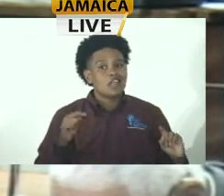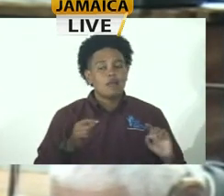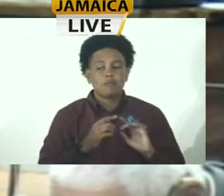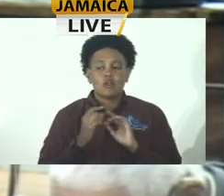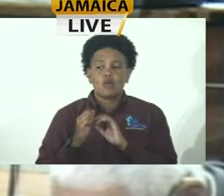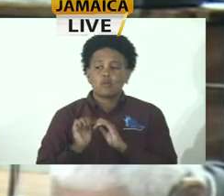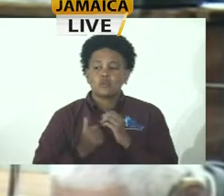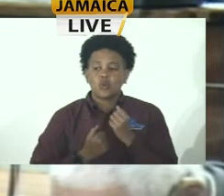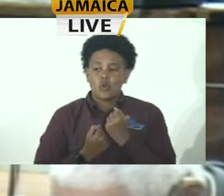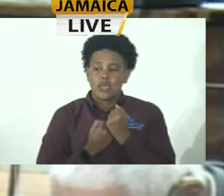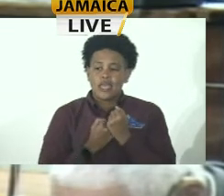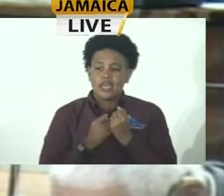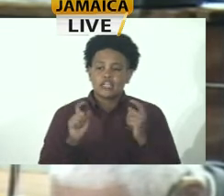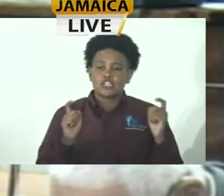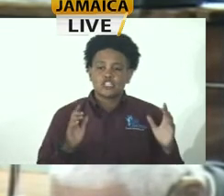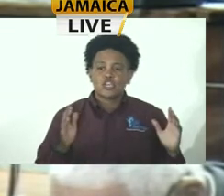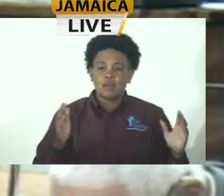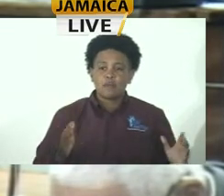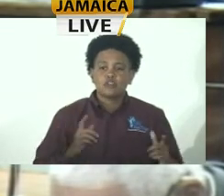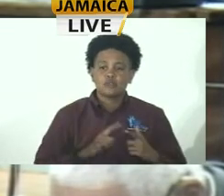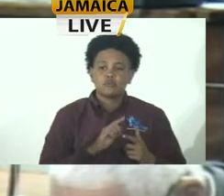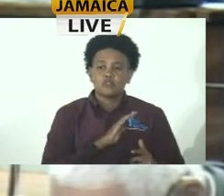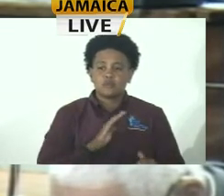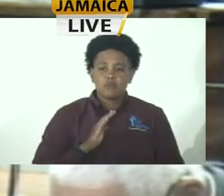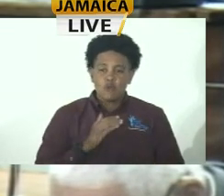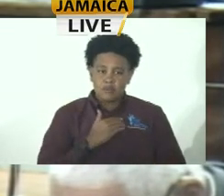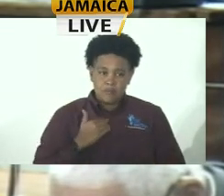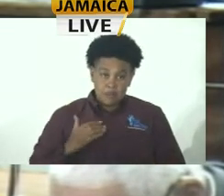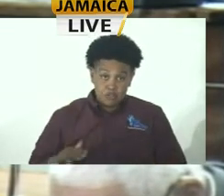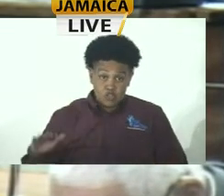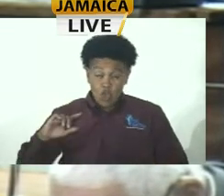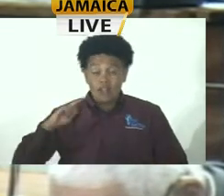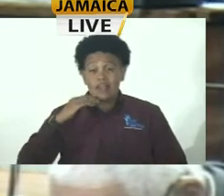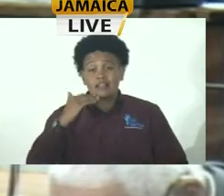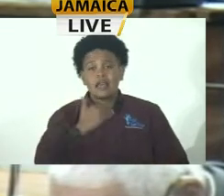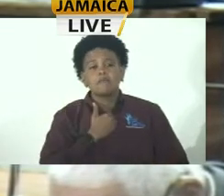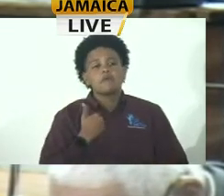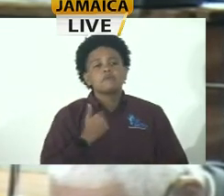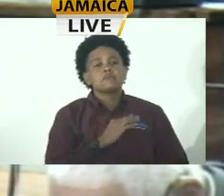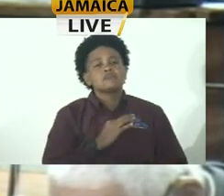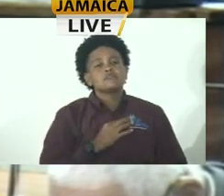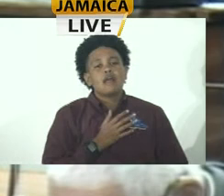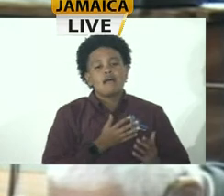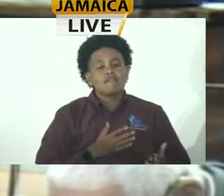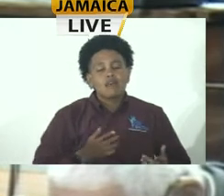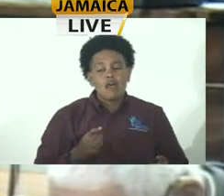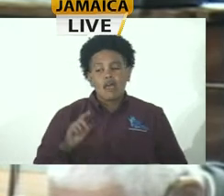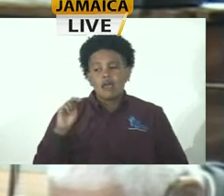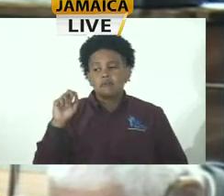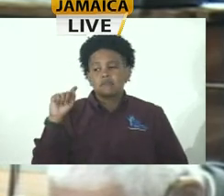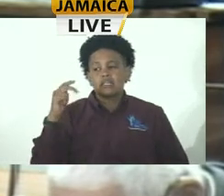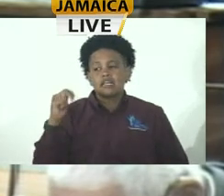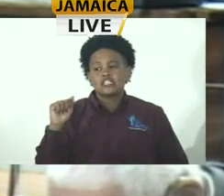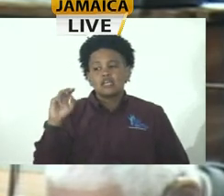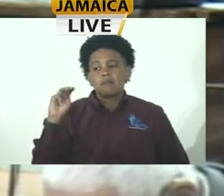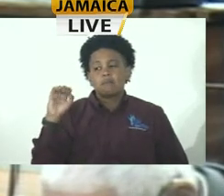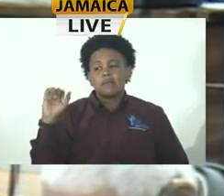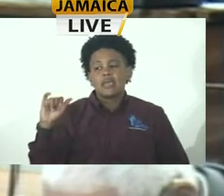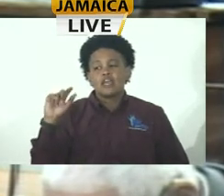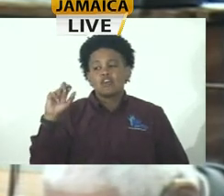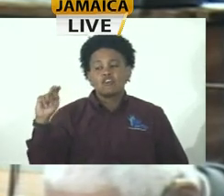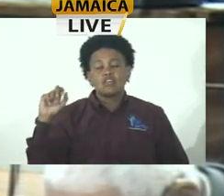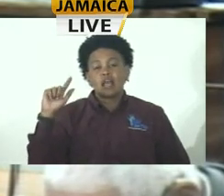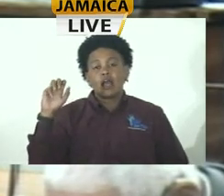agencies chairpersons and board members i thank my constituency staff natasha may karine allman latavia